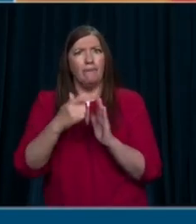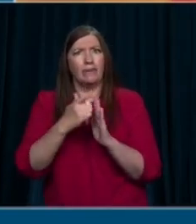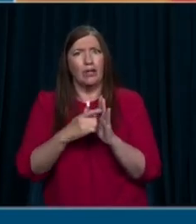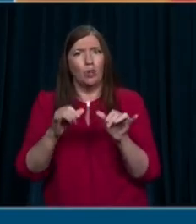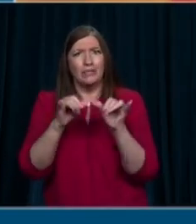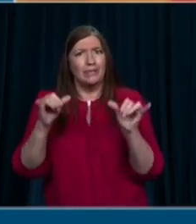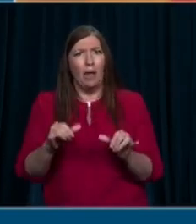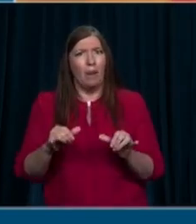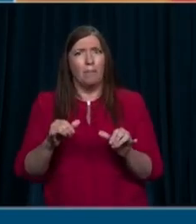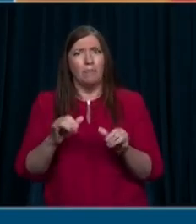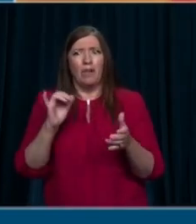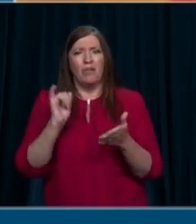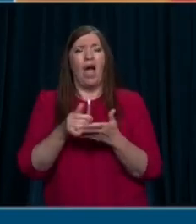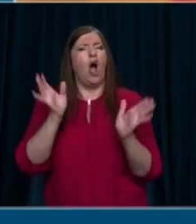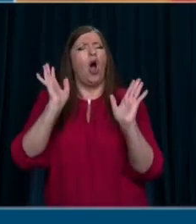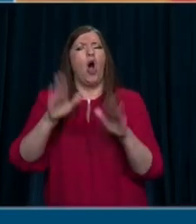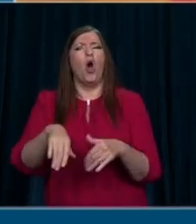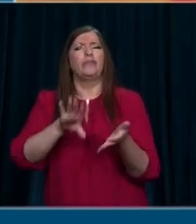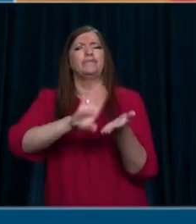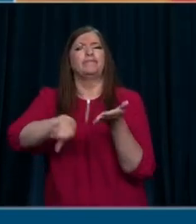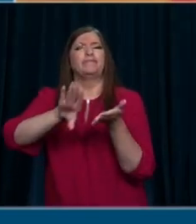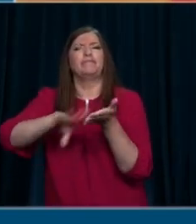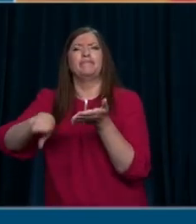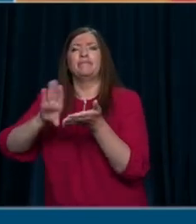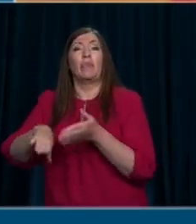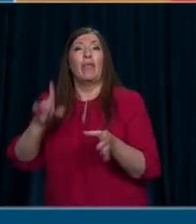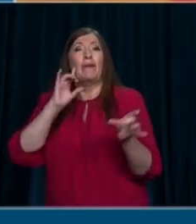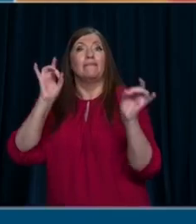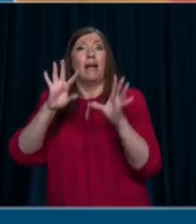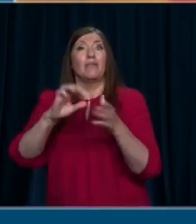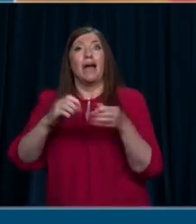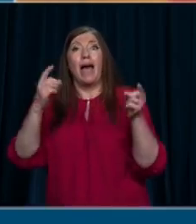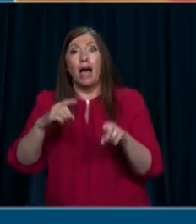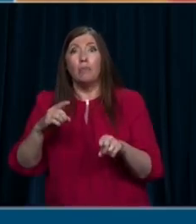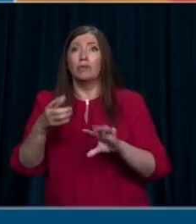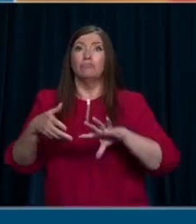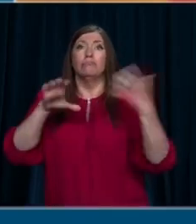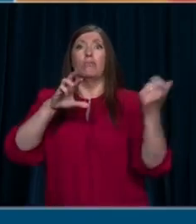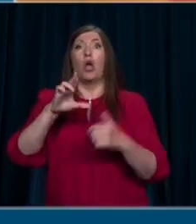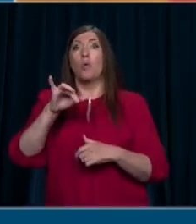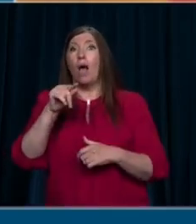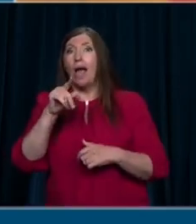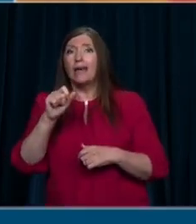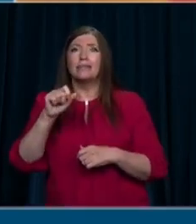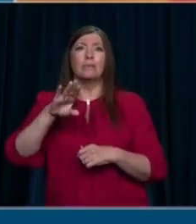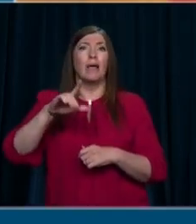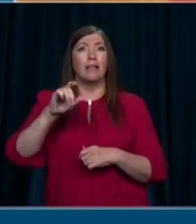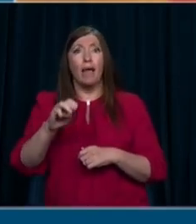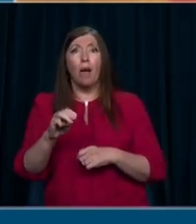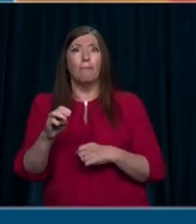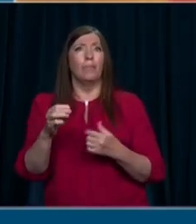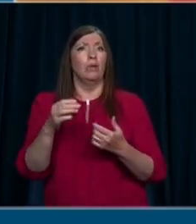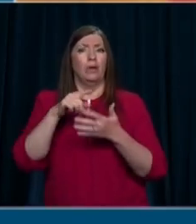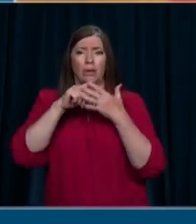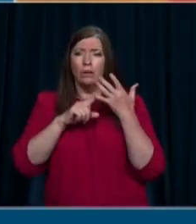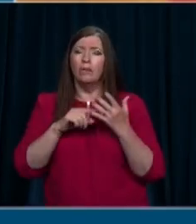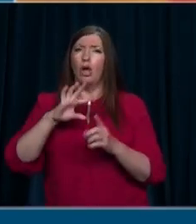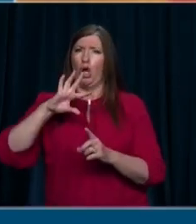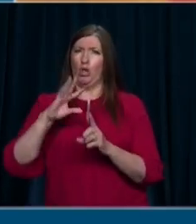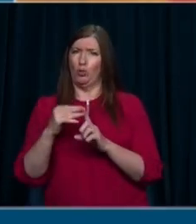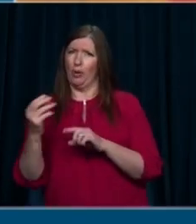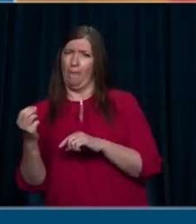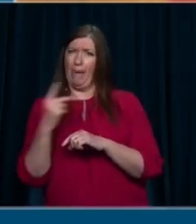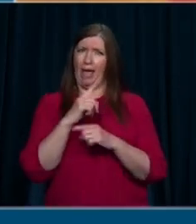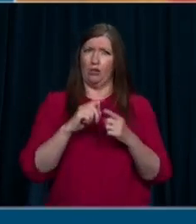system that dismisses the violence that occurred during the riots of the Black Lives Matter movement and others. And this culture needs to shift back to